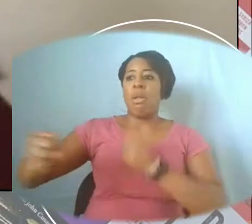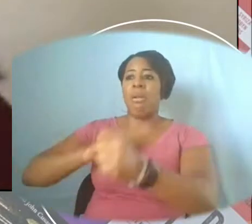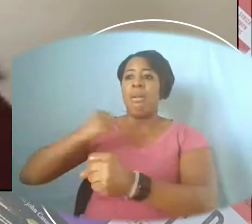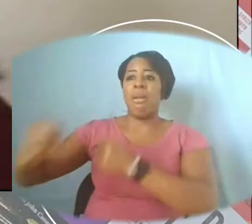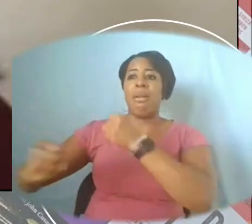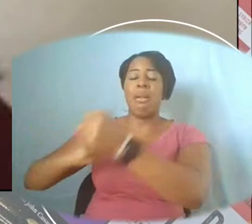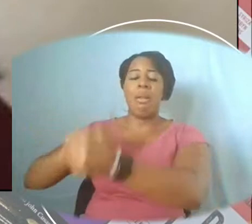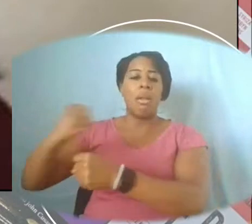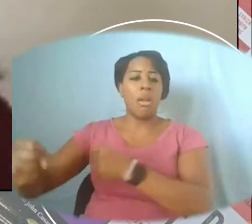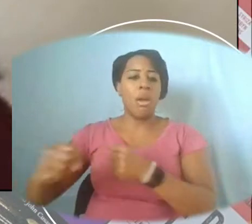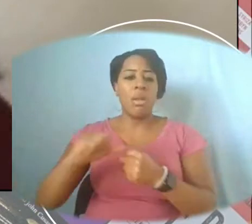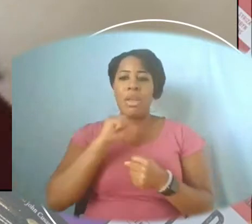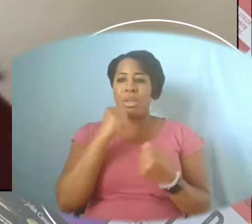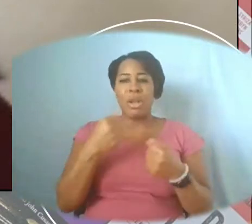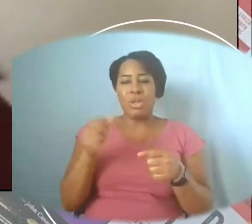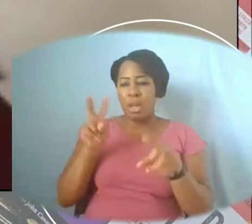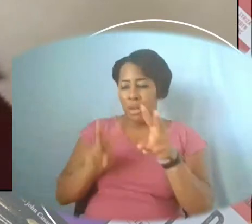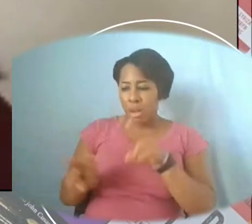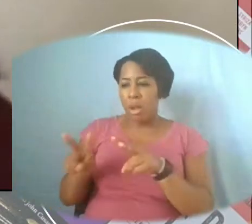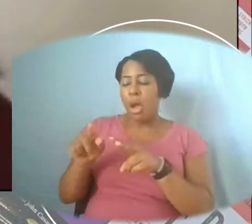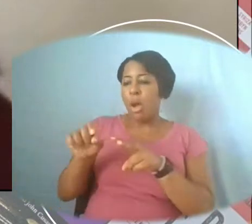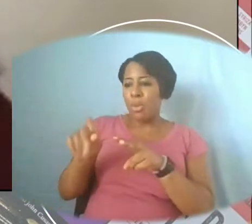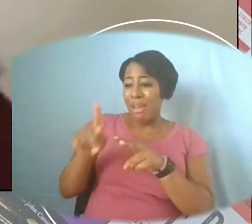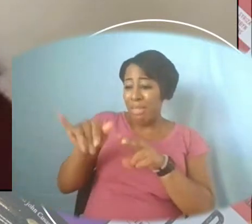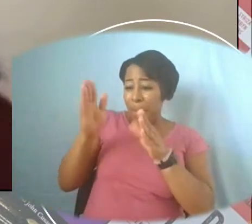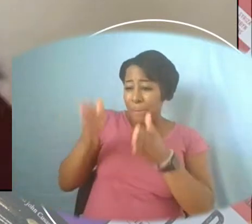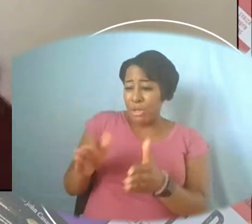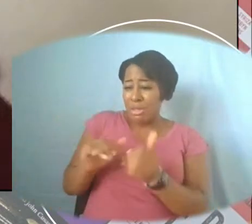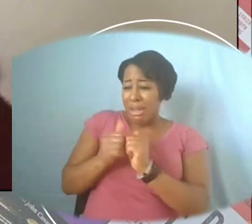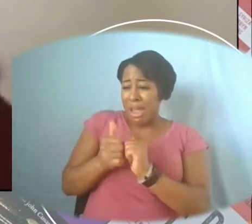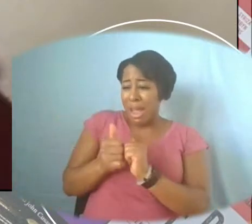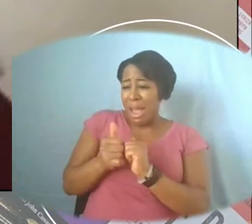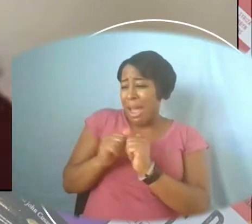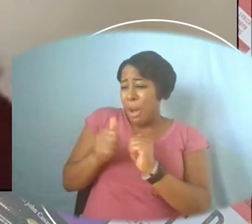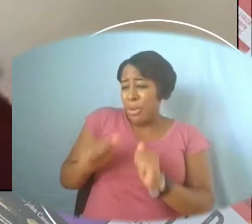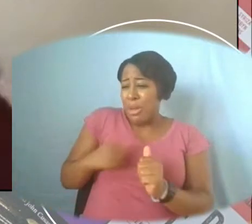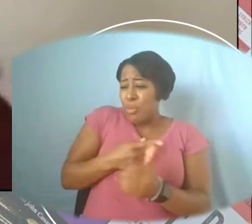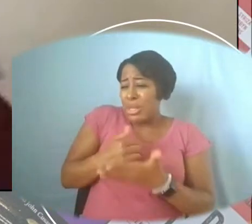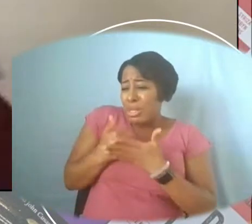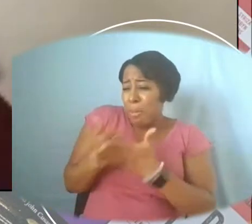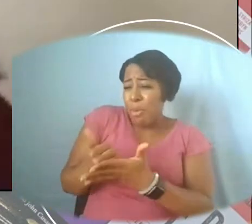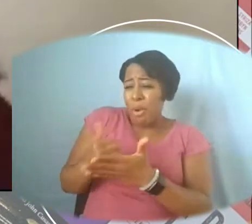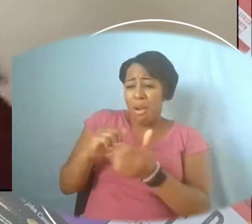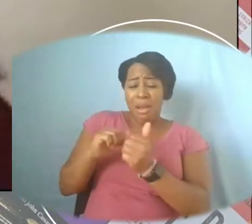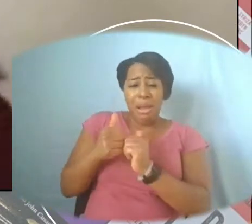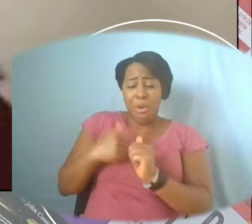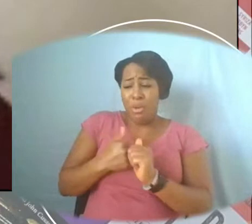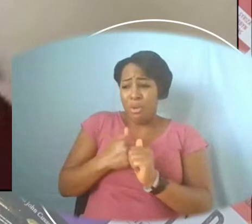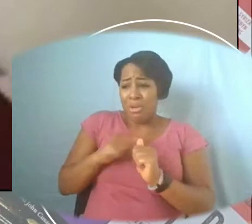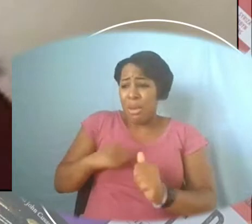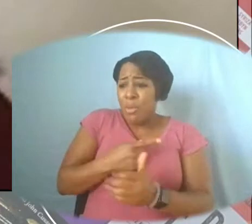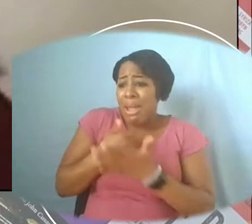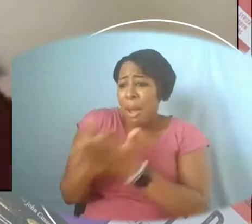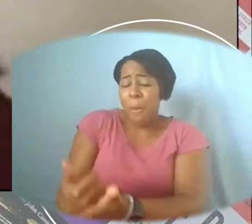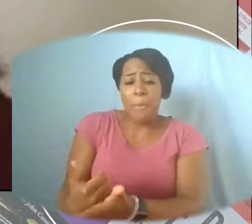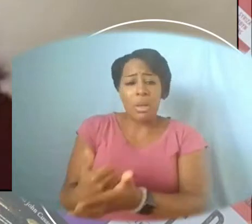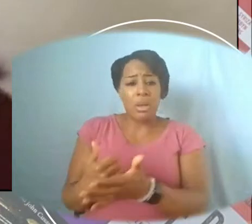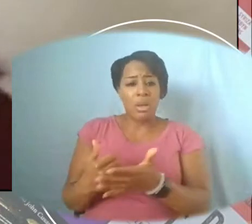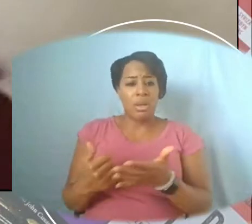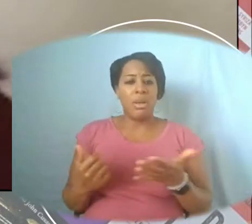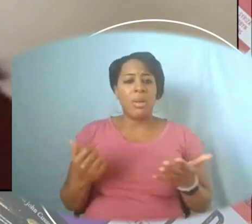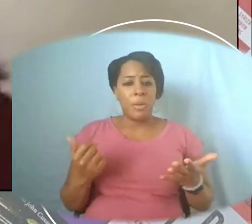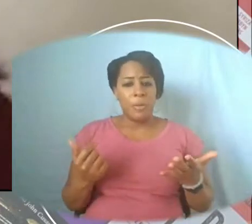survivor and how we can support that survivor. In fact, they're instead using that as a weapon to get